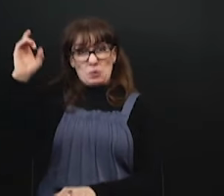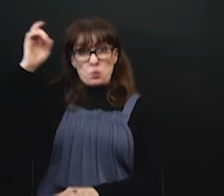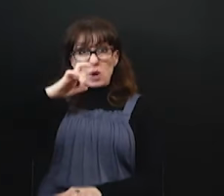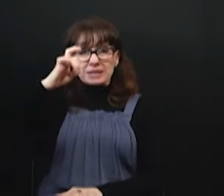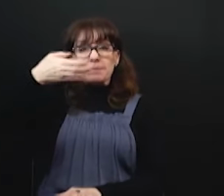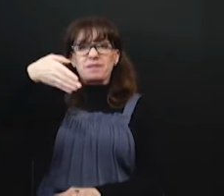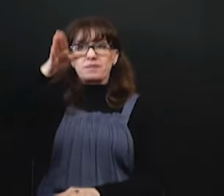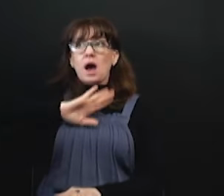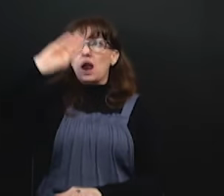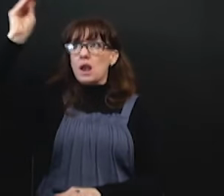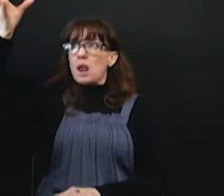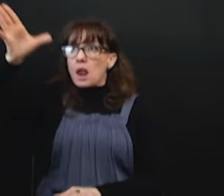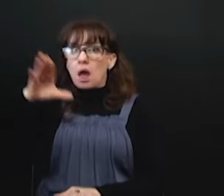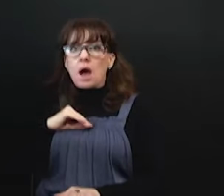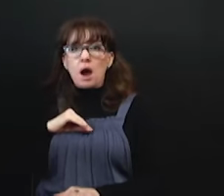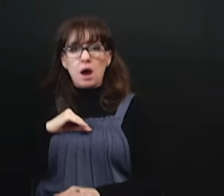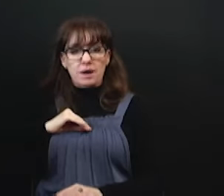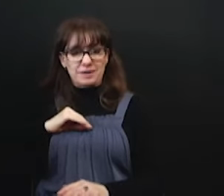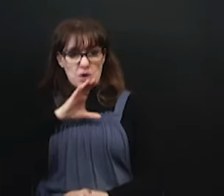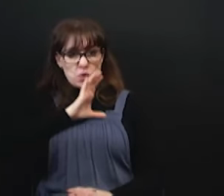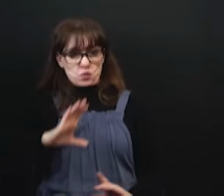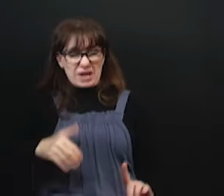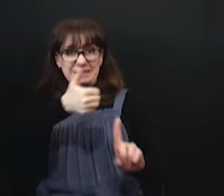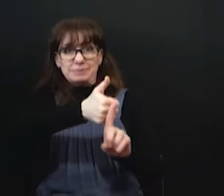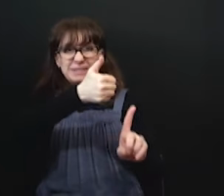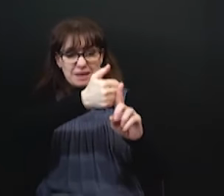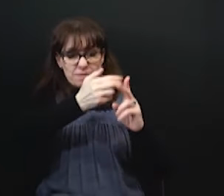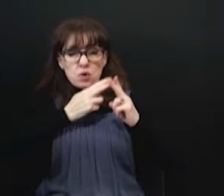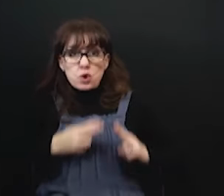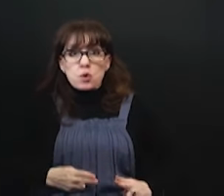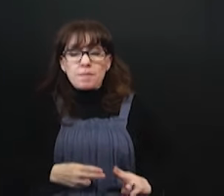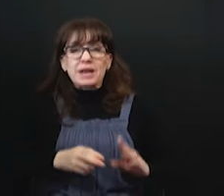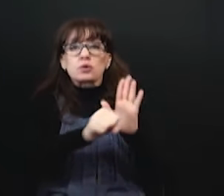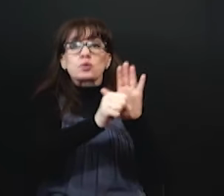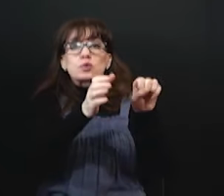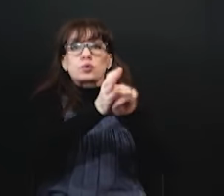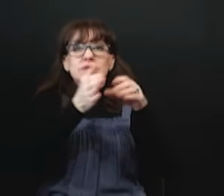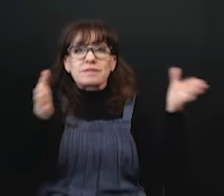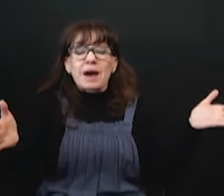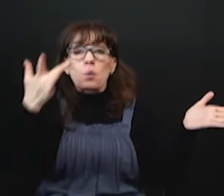God incarnate, crucified for us.